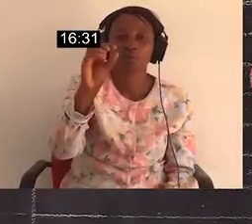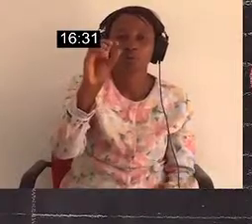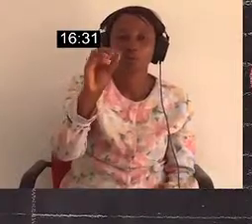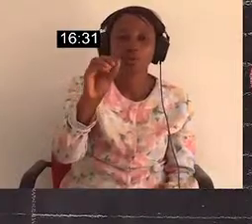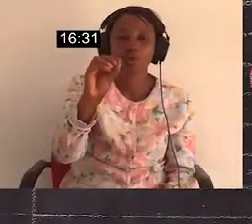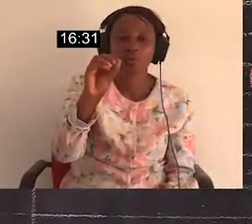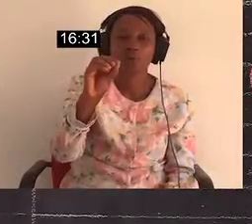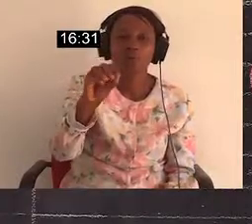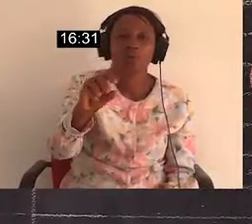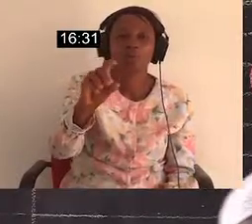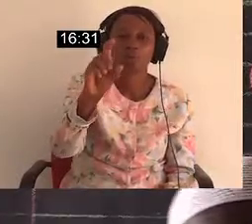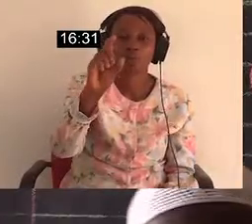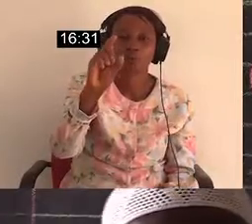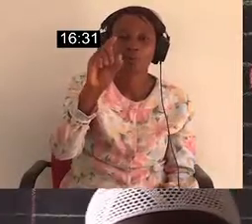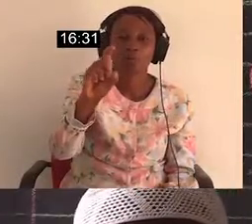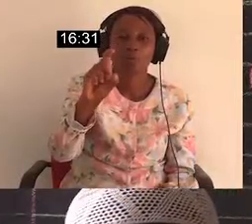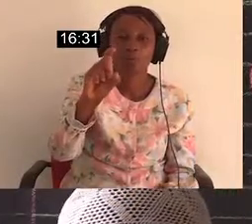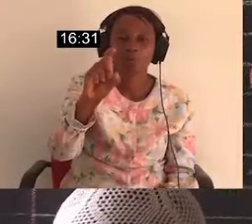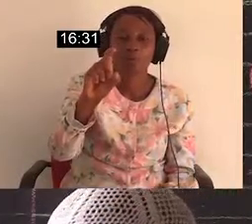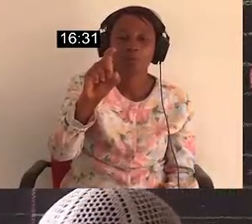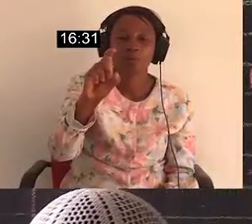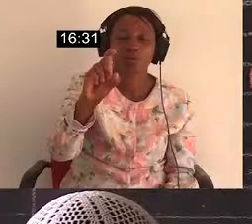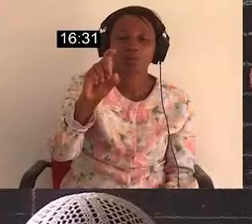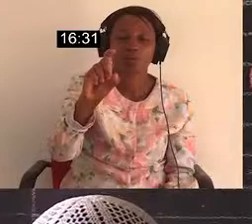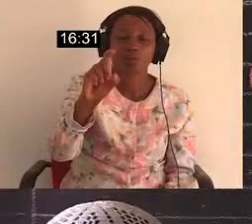Brilliant. Any other?